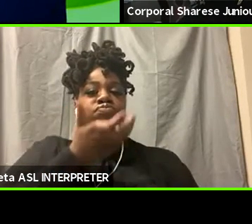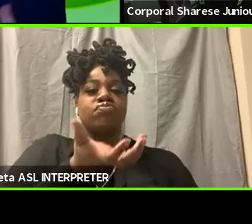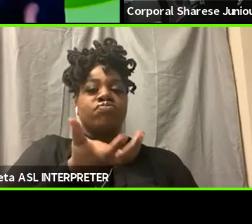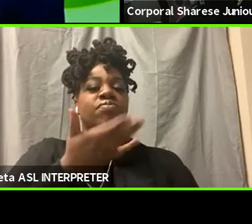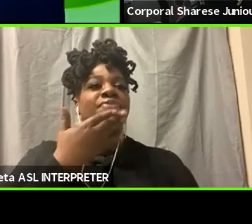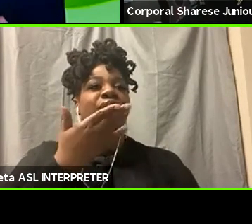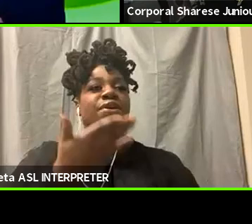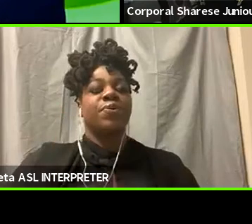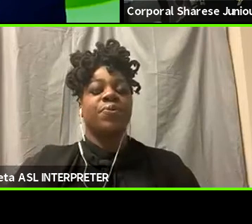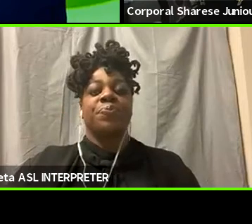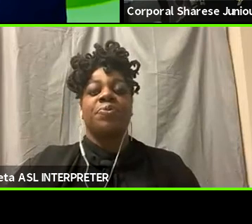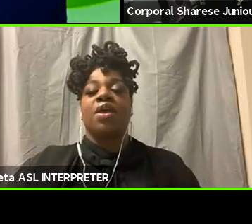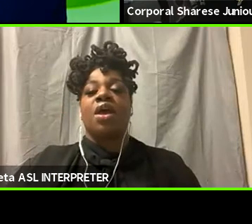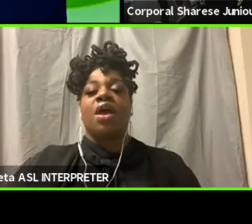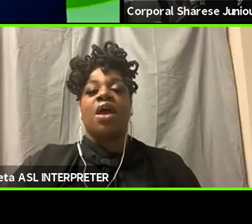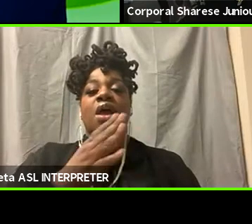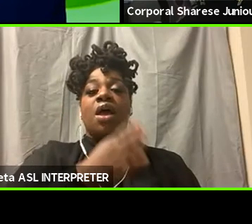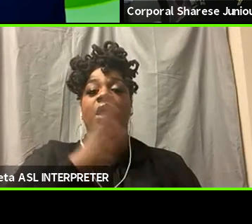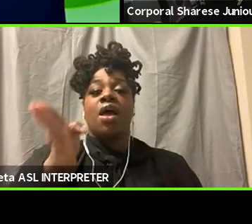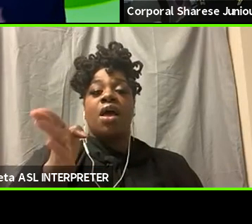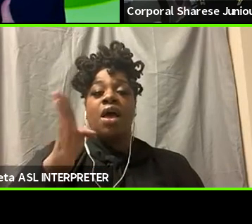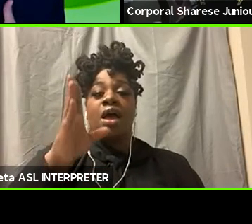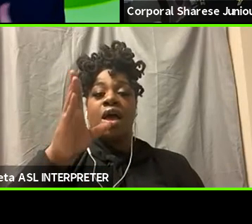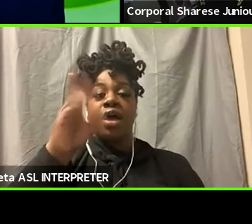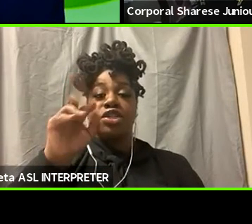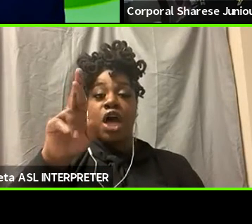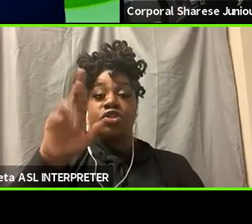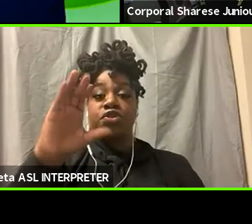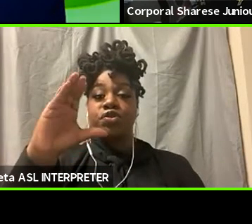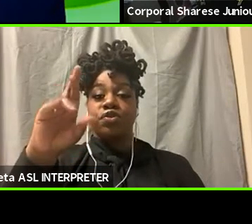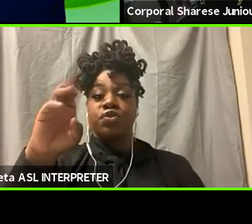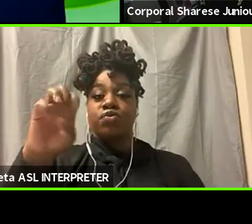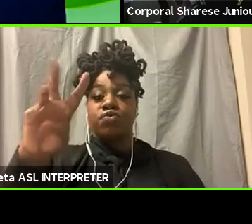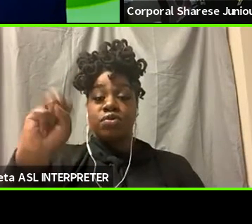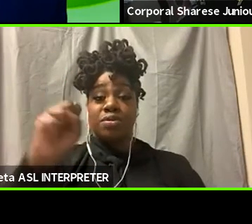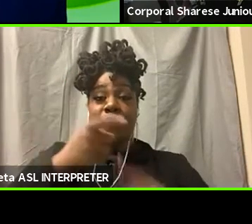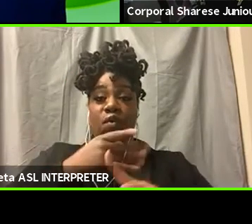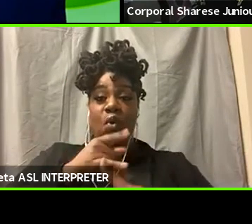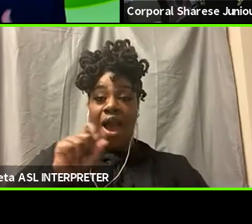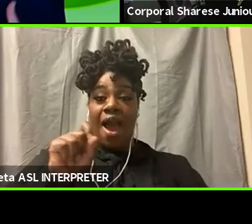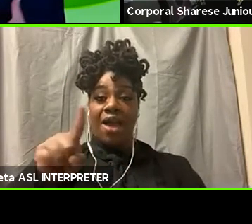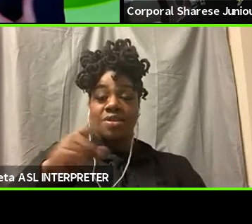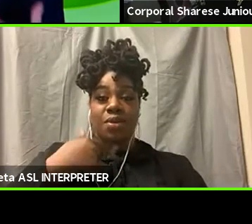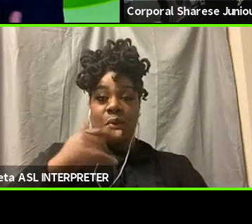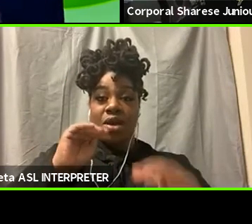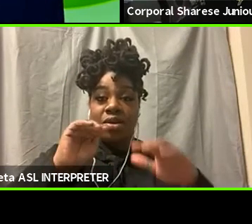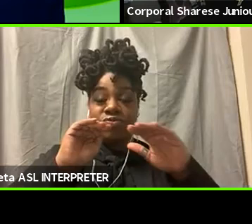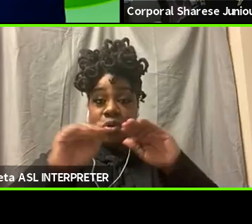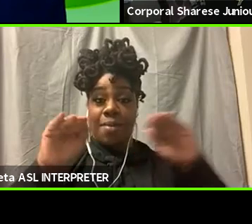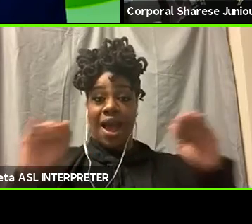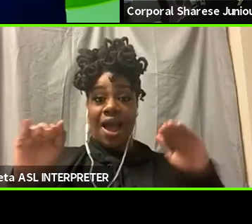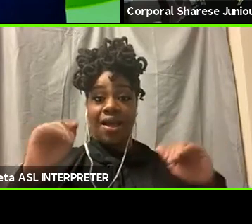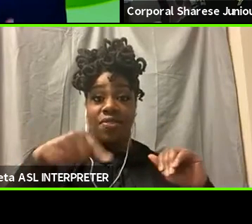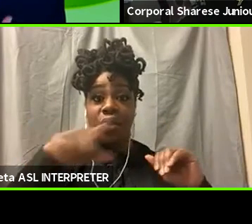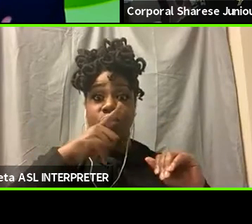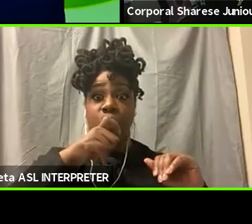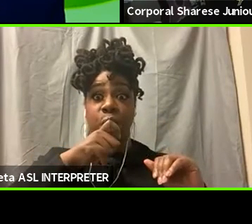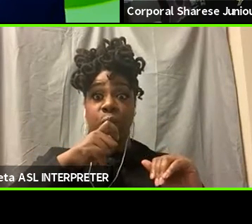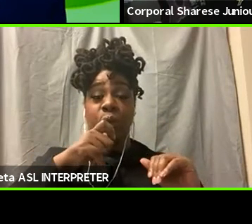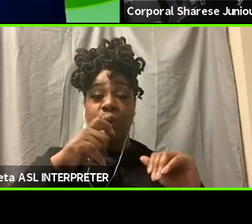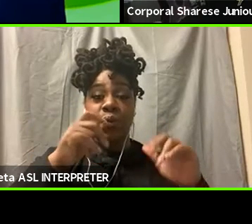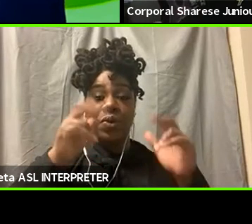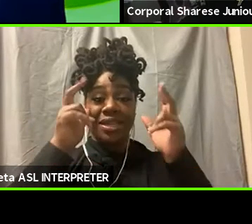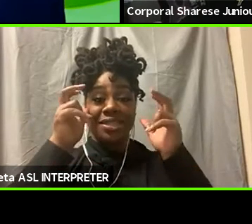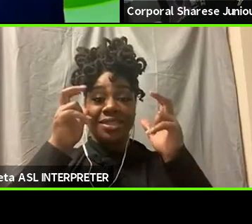I'm gonna turn to Dr. Cruz. And before I ask the question, I just also want to remind everyone listening that you can ask